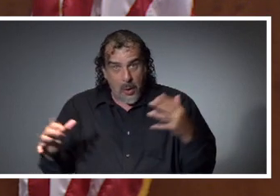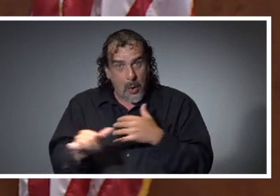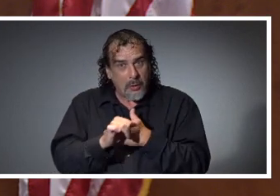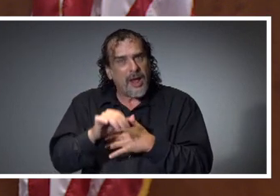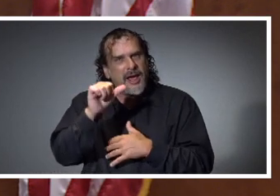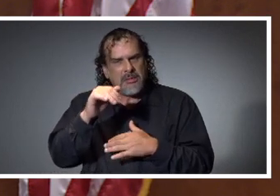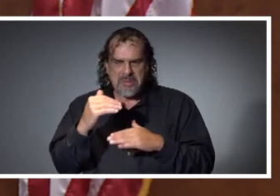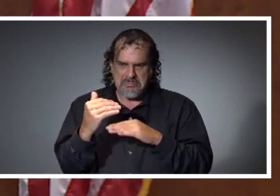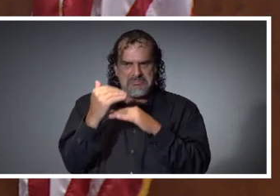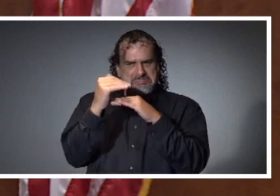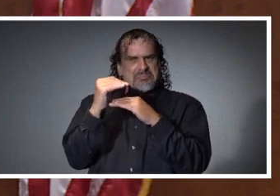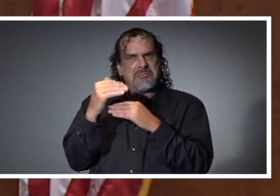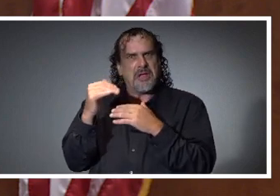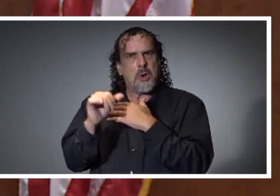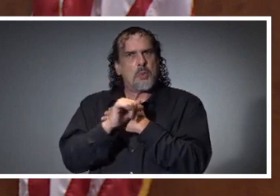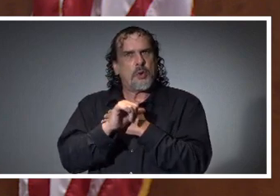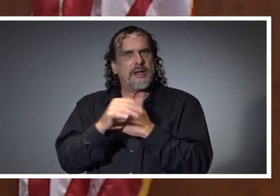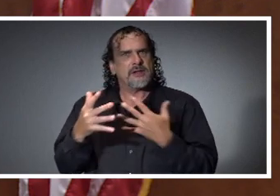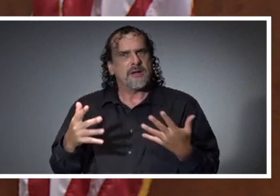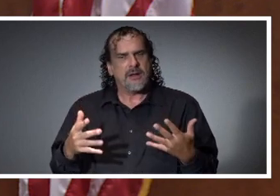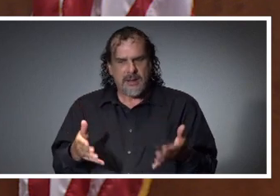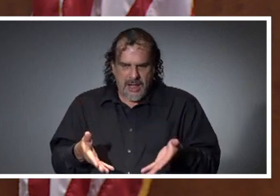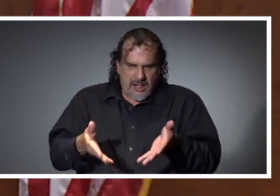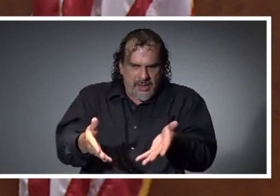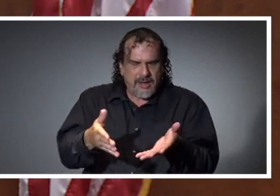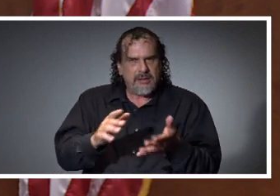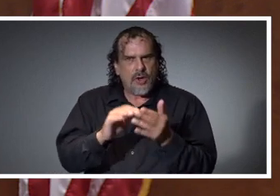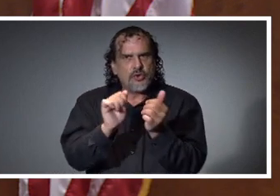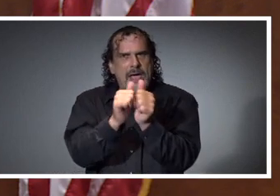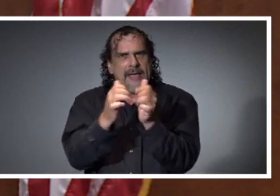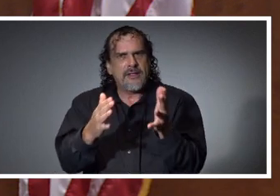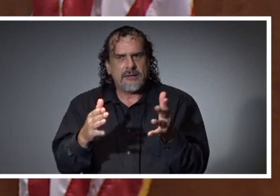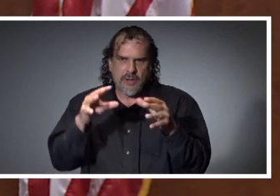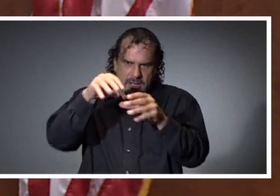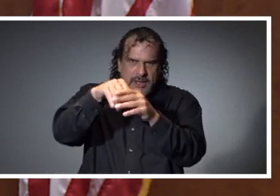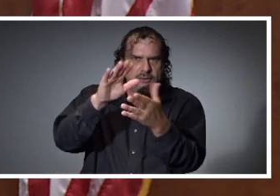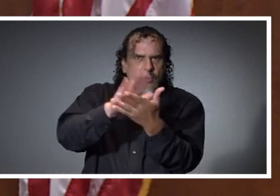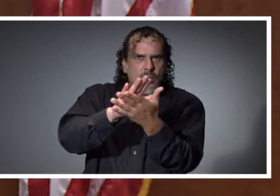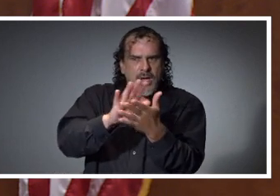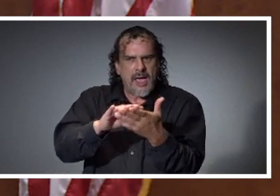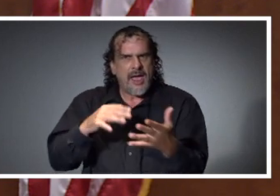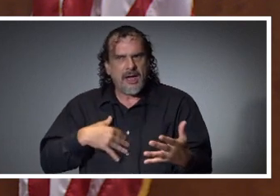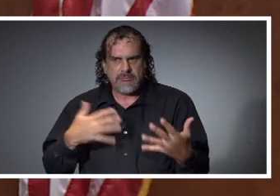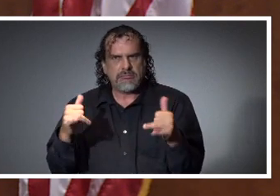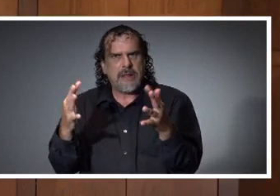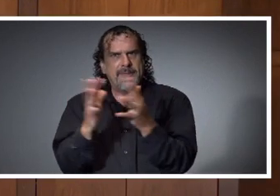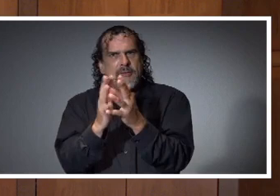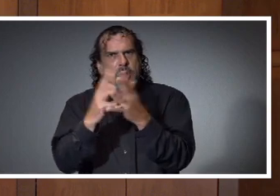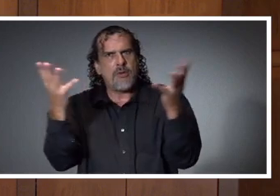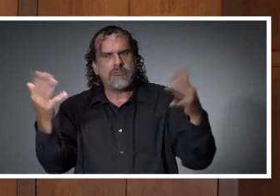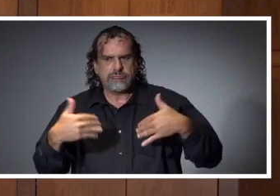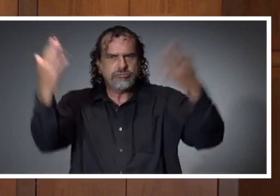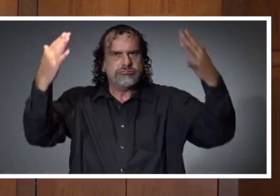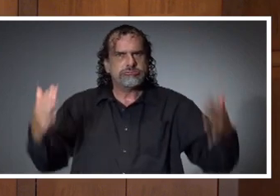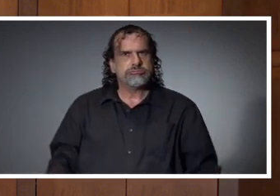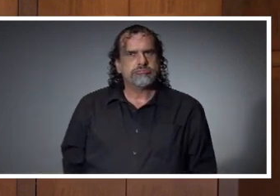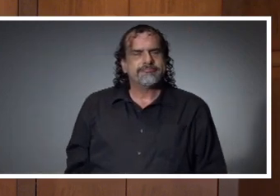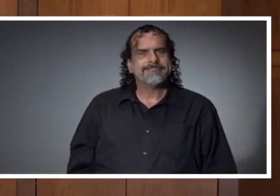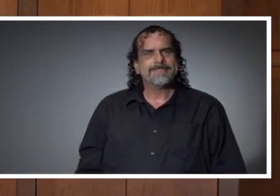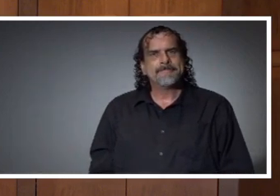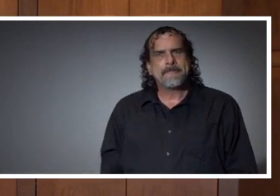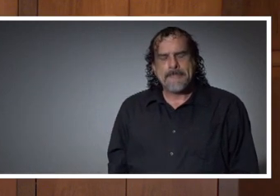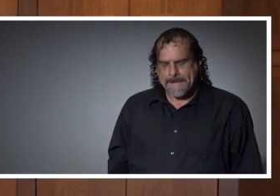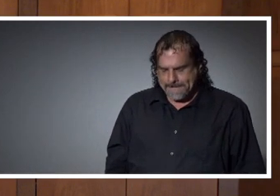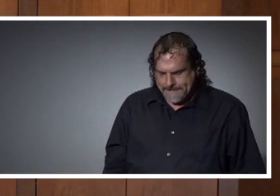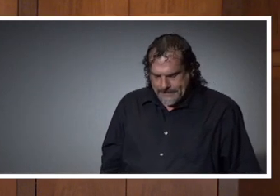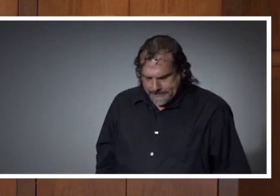risk. And we give those kids an opportunity to be in school and also to play. Jack from Clearing